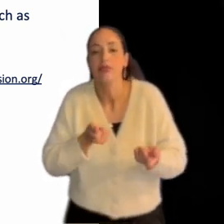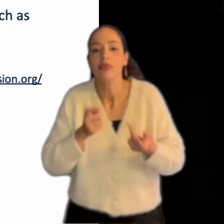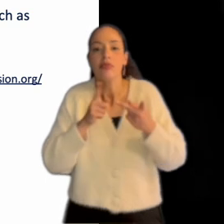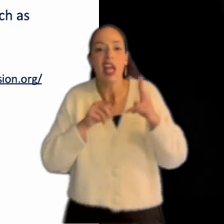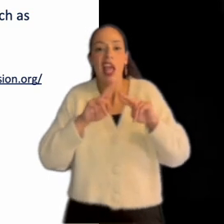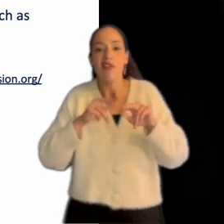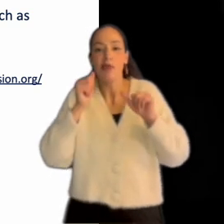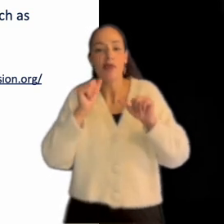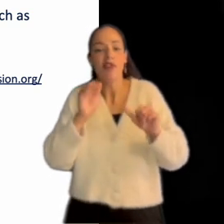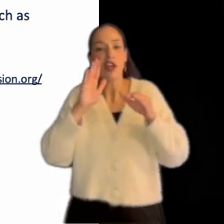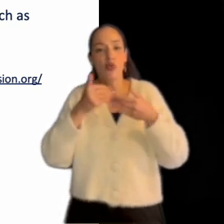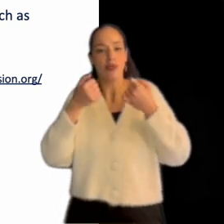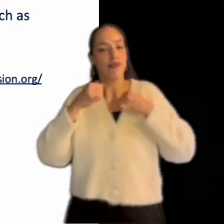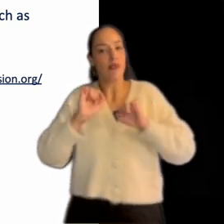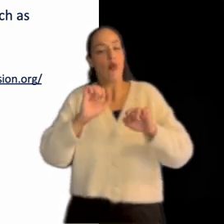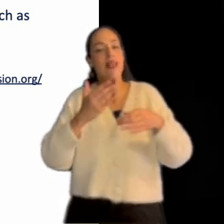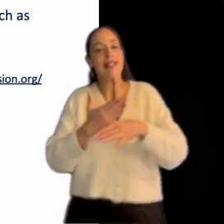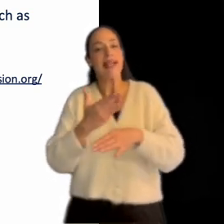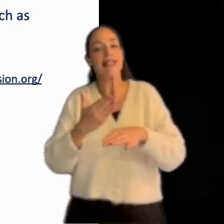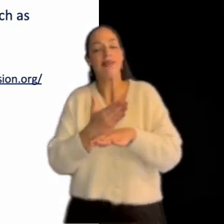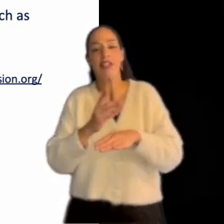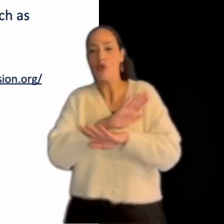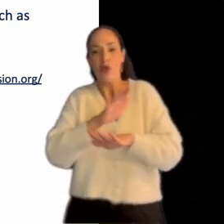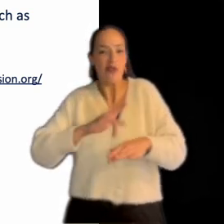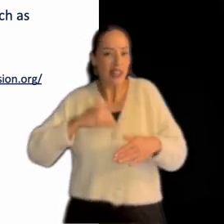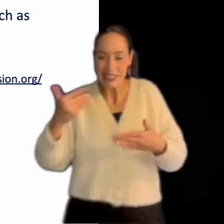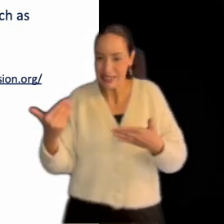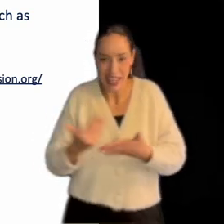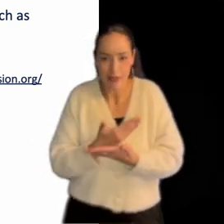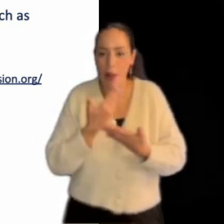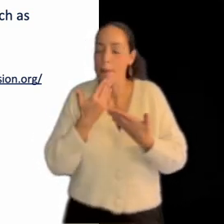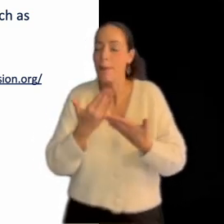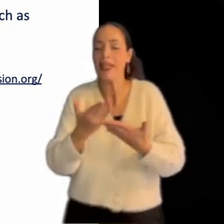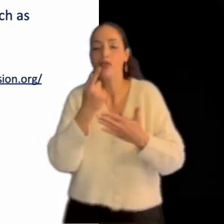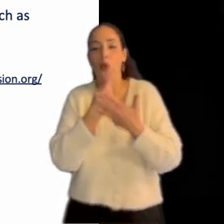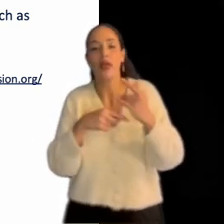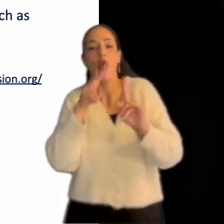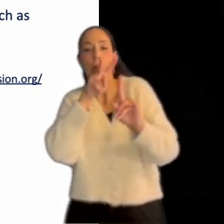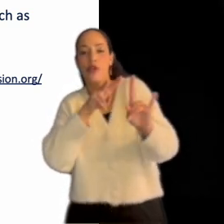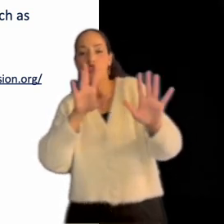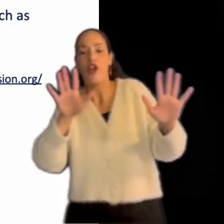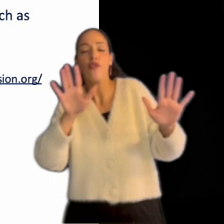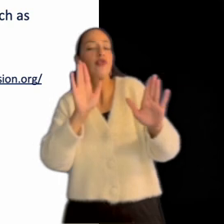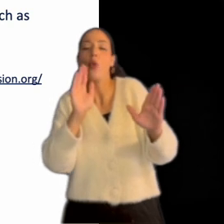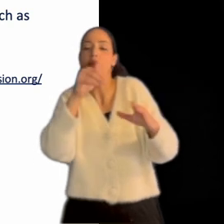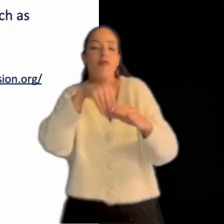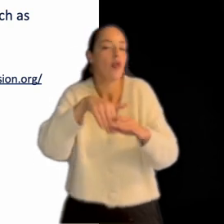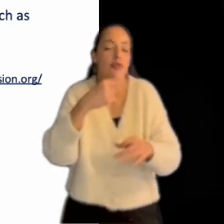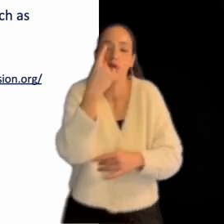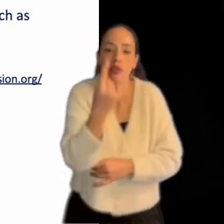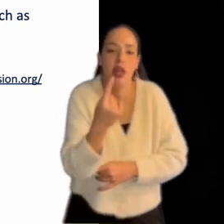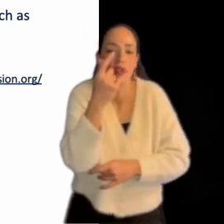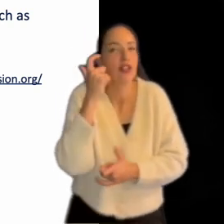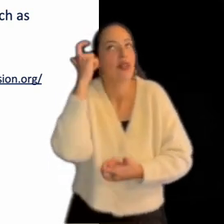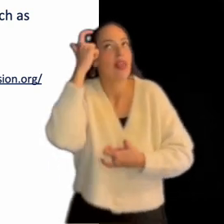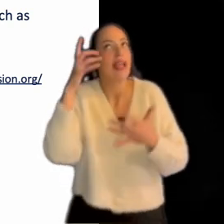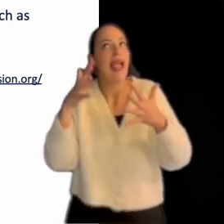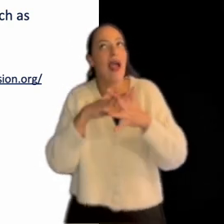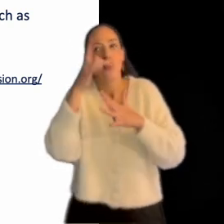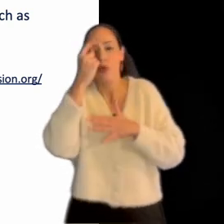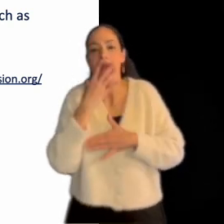the activity and perhaps think instead how you might be able to use this as a tool with those that you work with, rather than for yourself at this